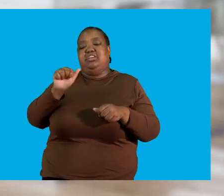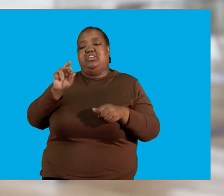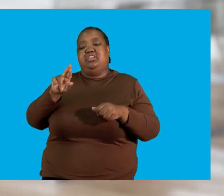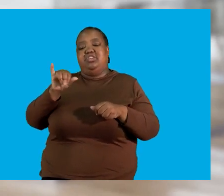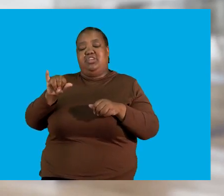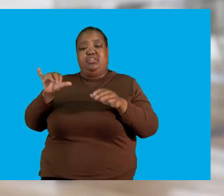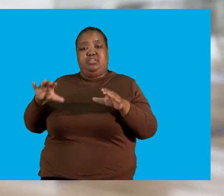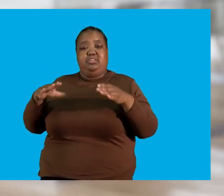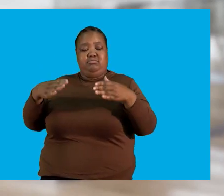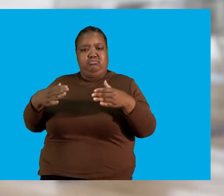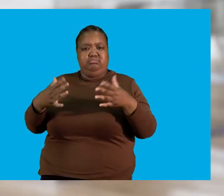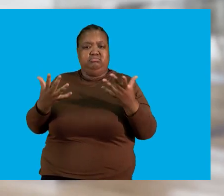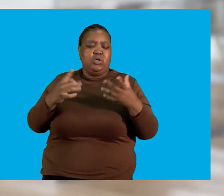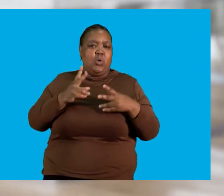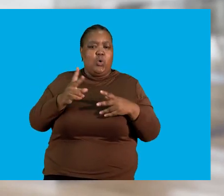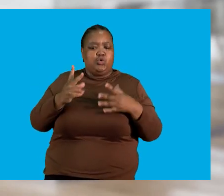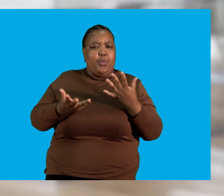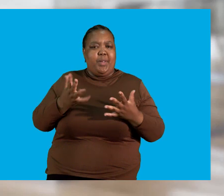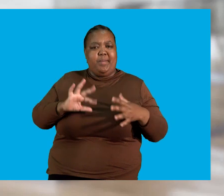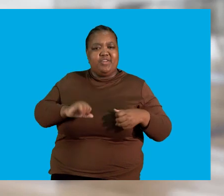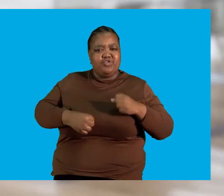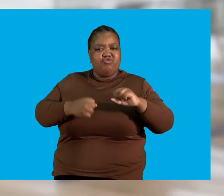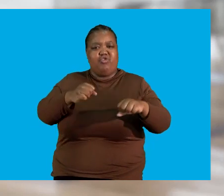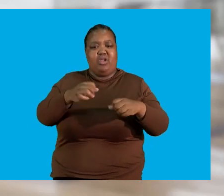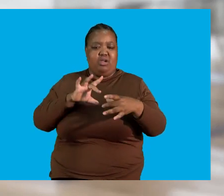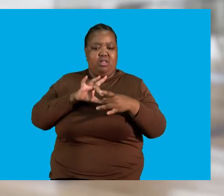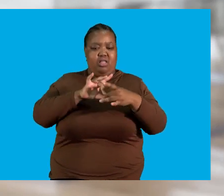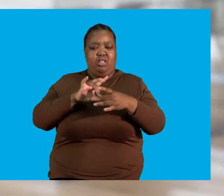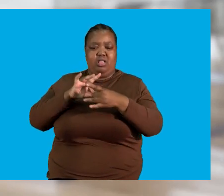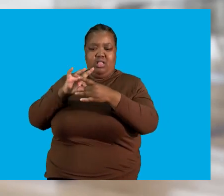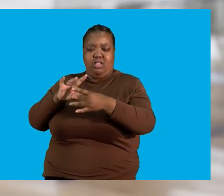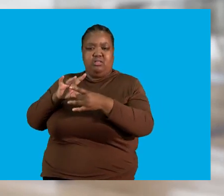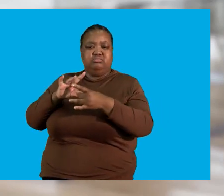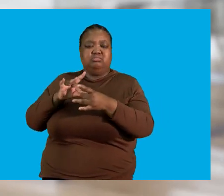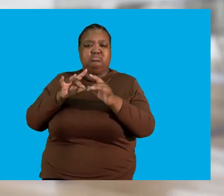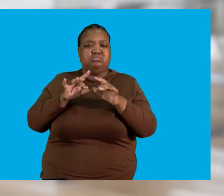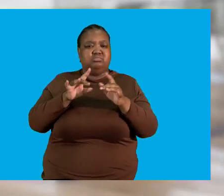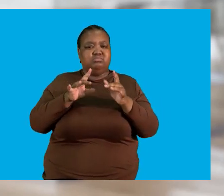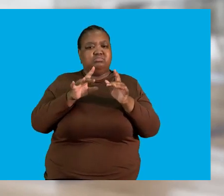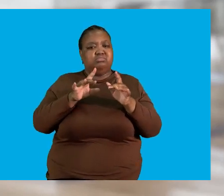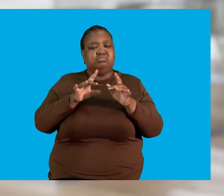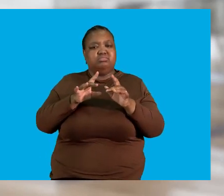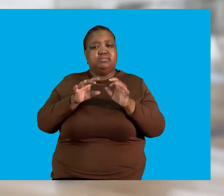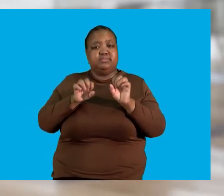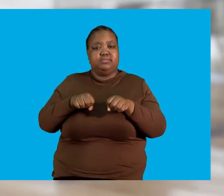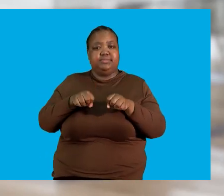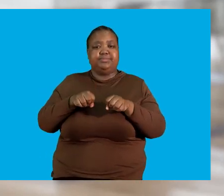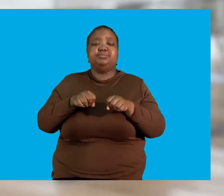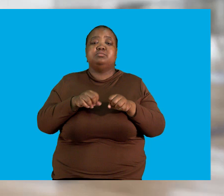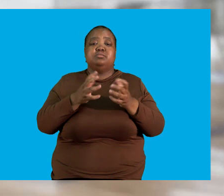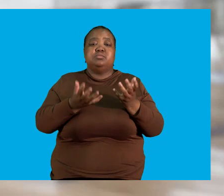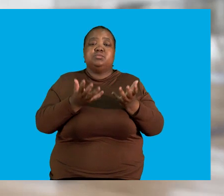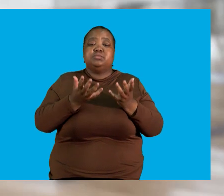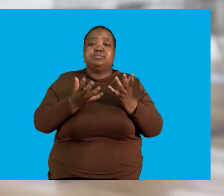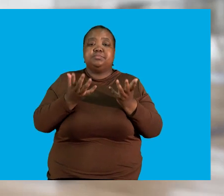in discussing the interrelatedness of each sector. Now, to give you a quick hint is that with